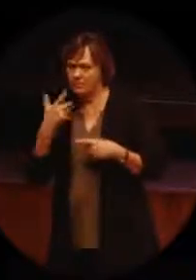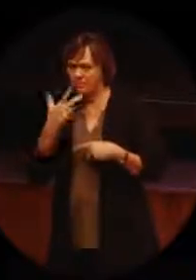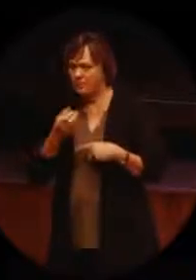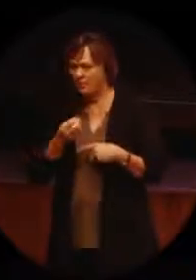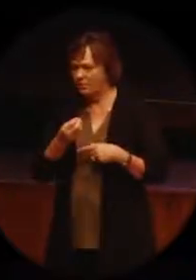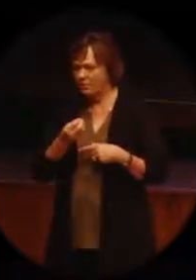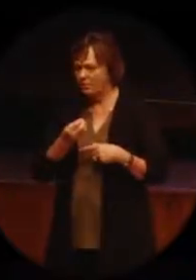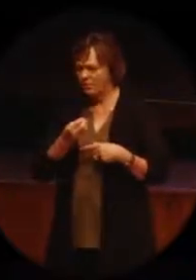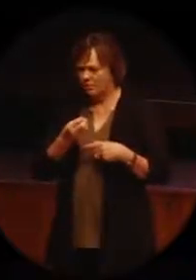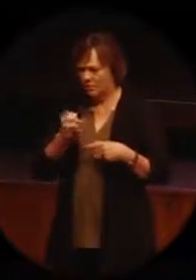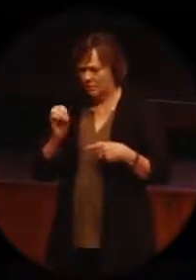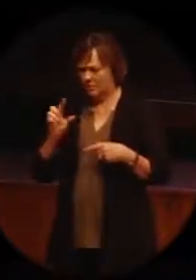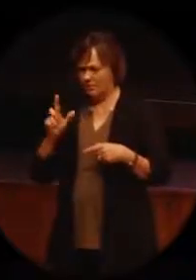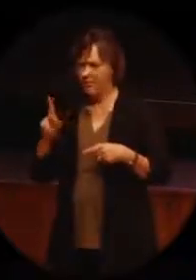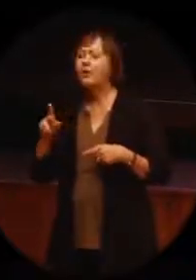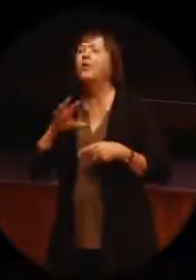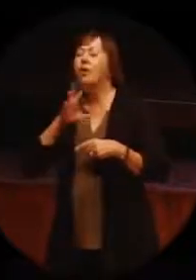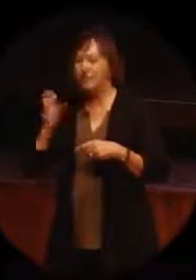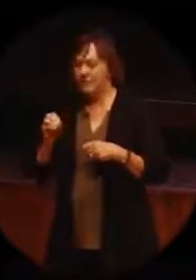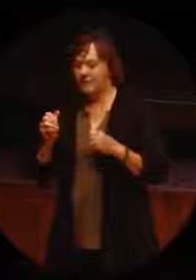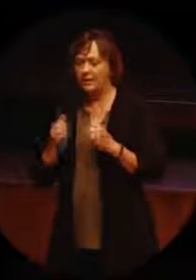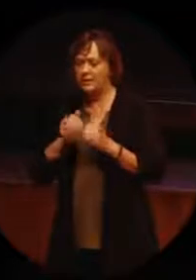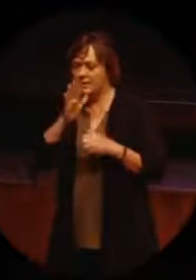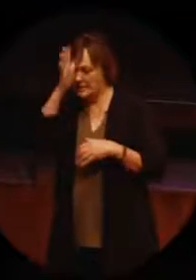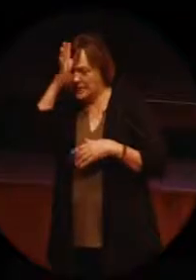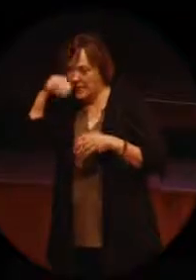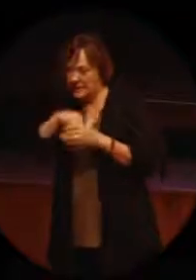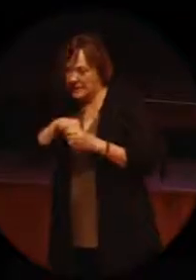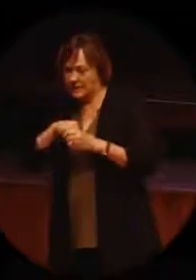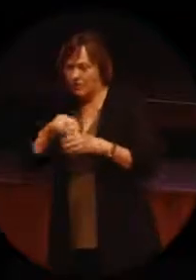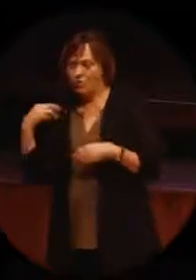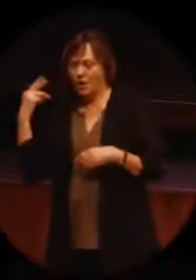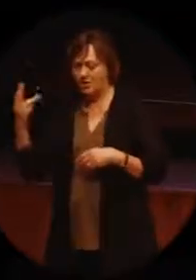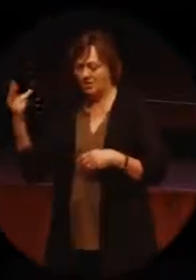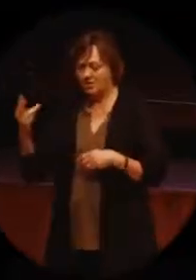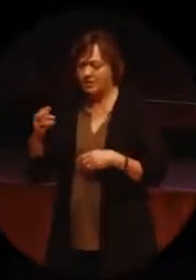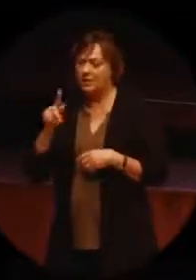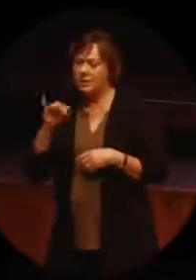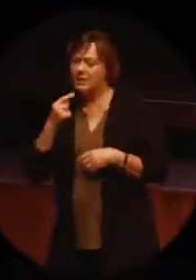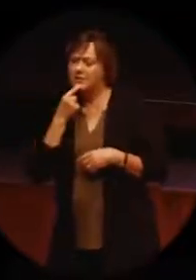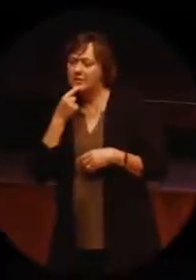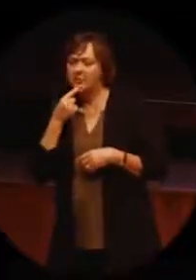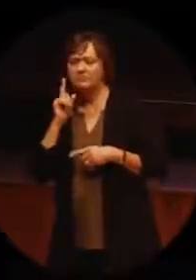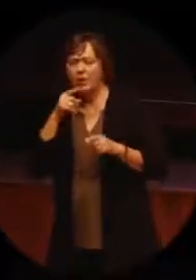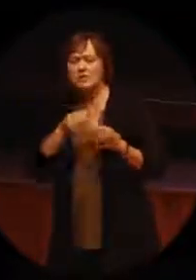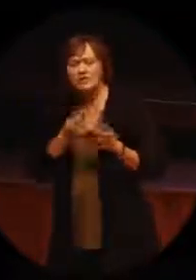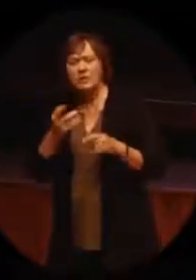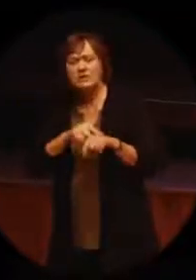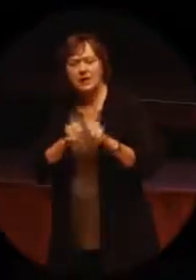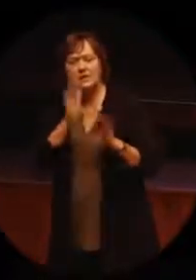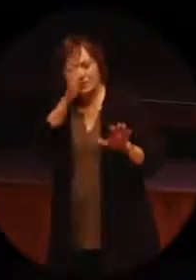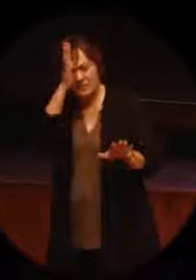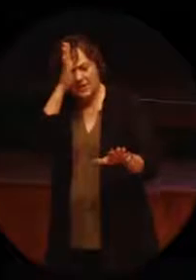go elk hunting with his dad in Washington. And Ty said,